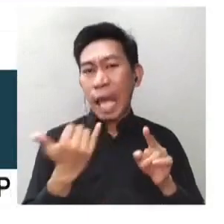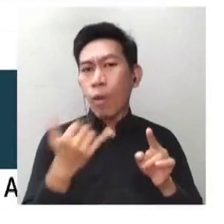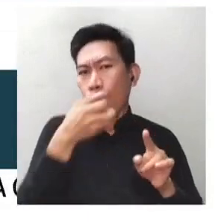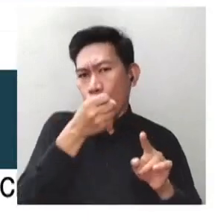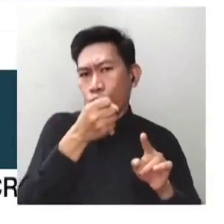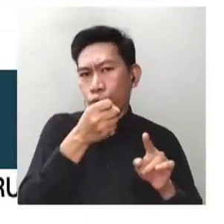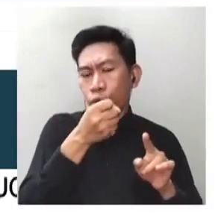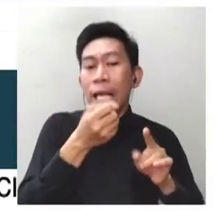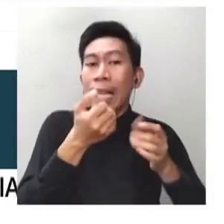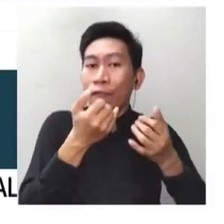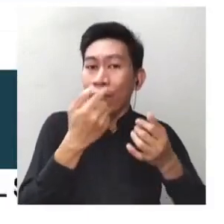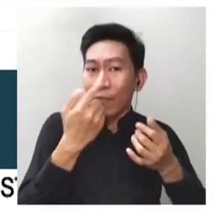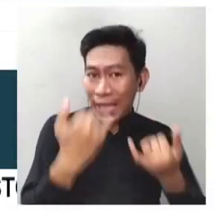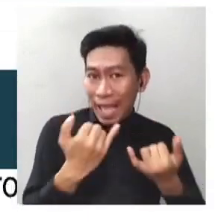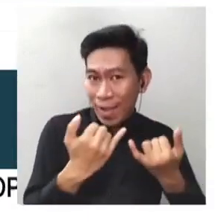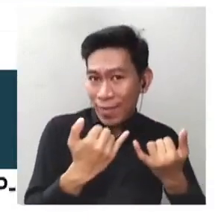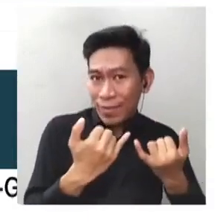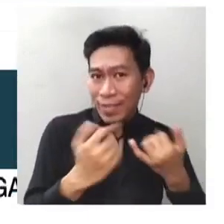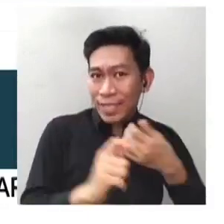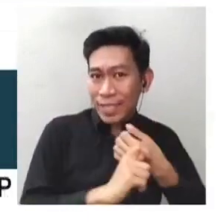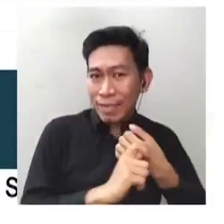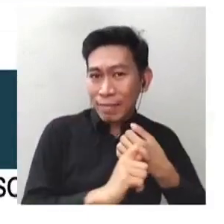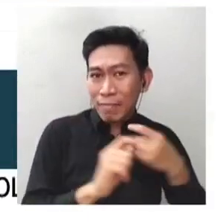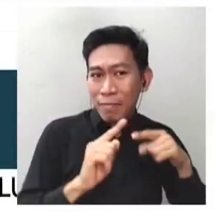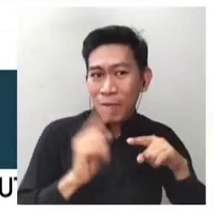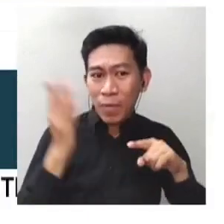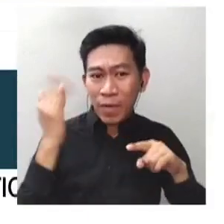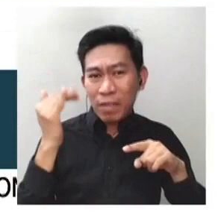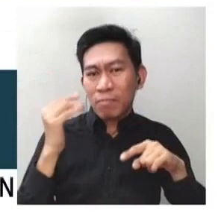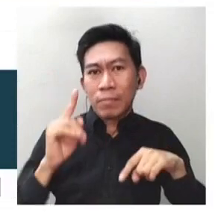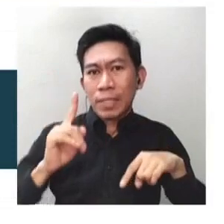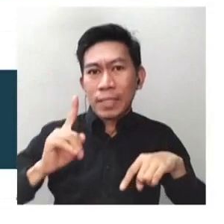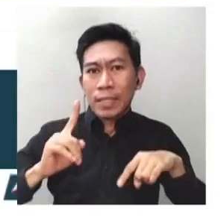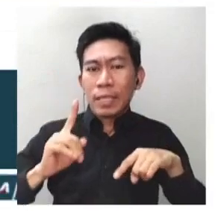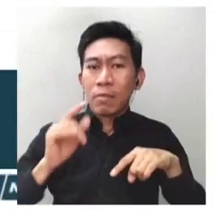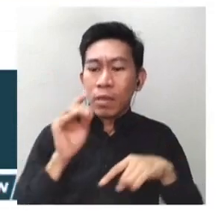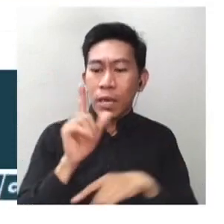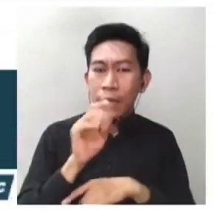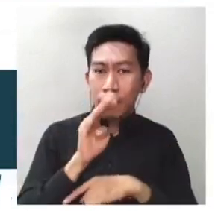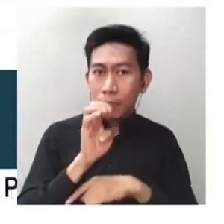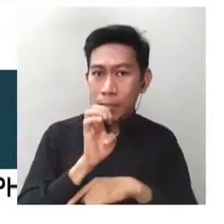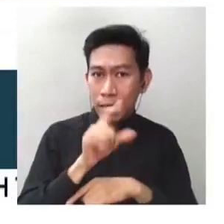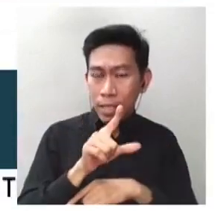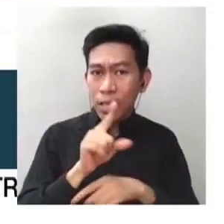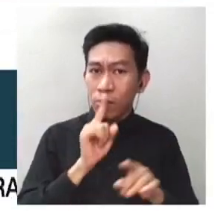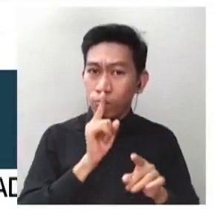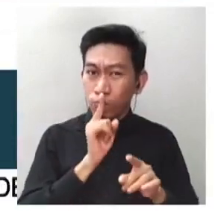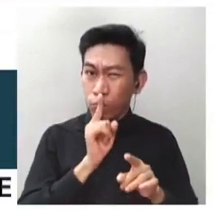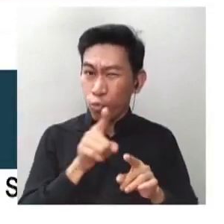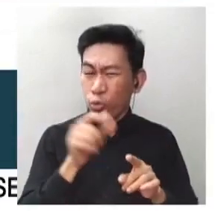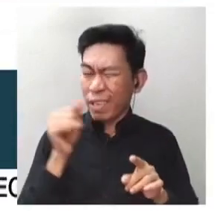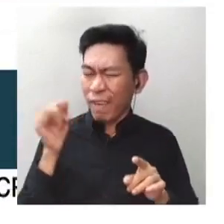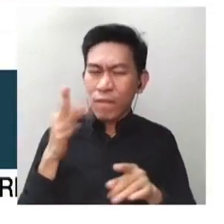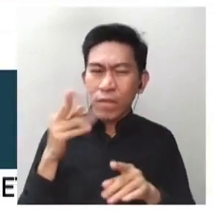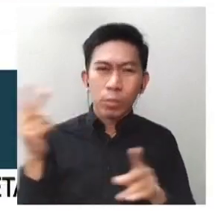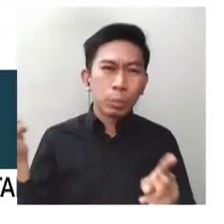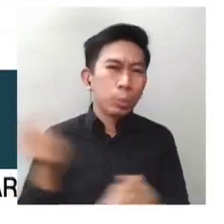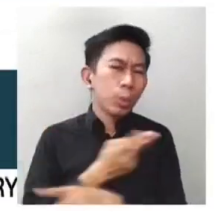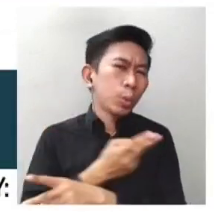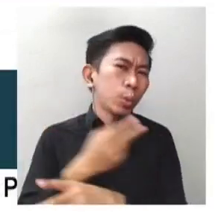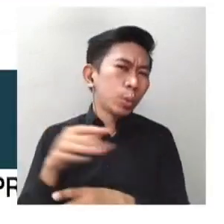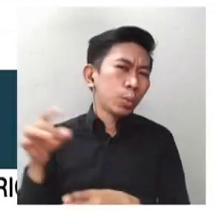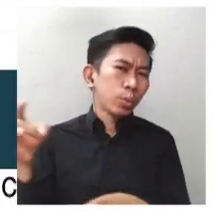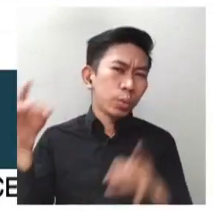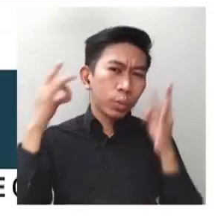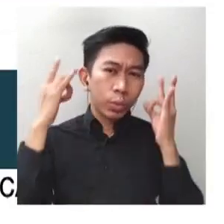because we also told him that you cannot really talk completely if the libel is really so vile that it's so